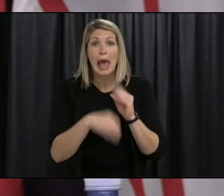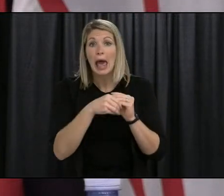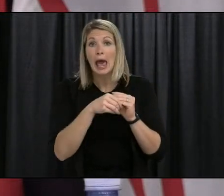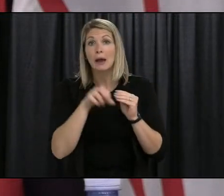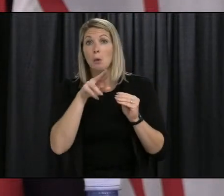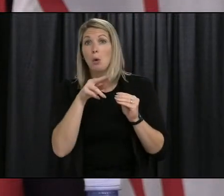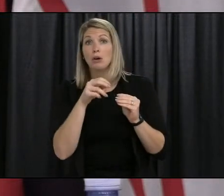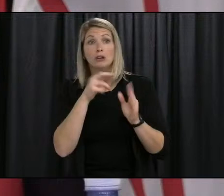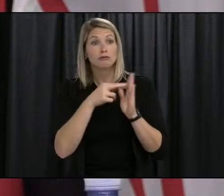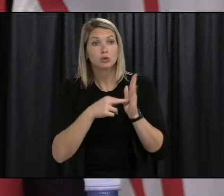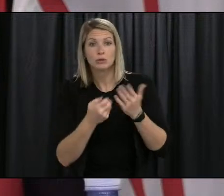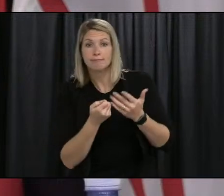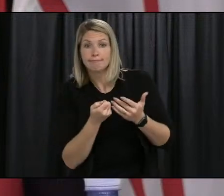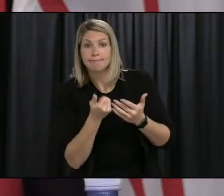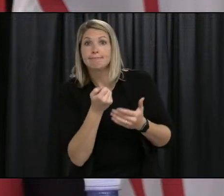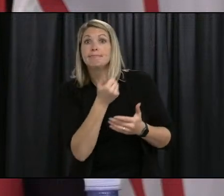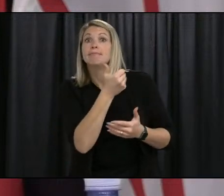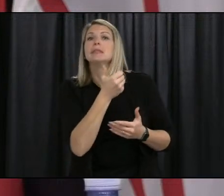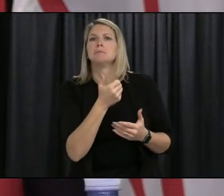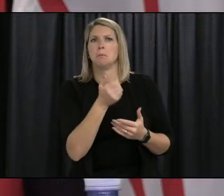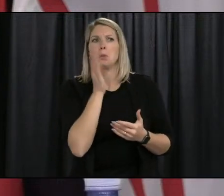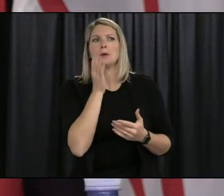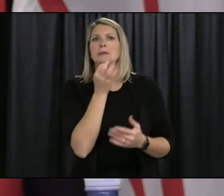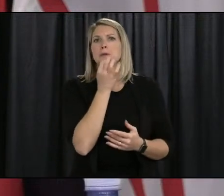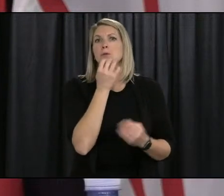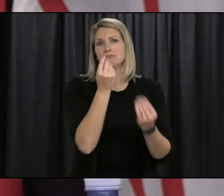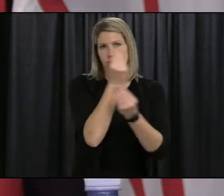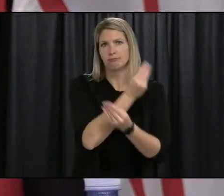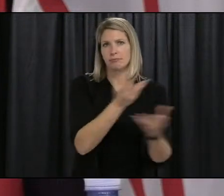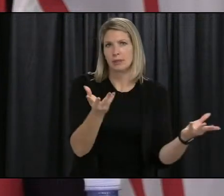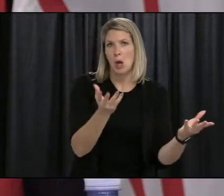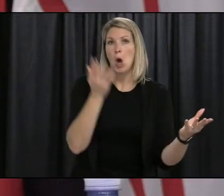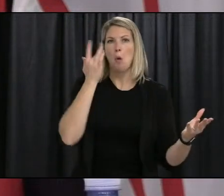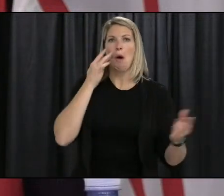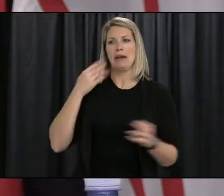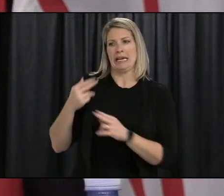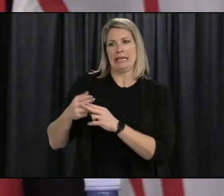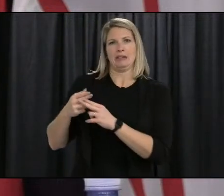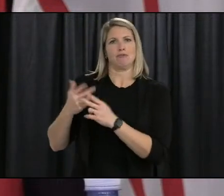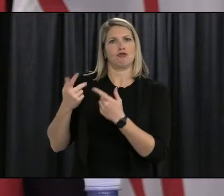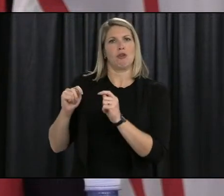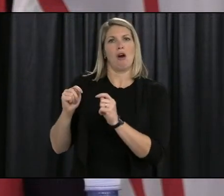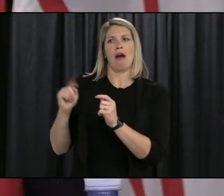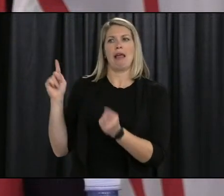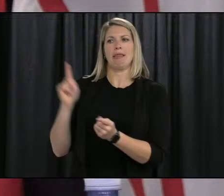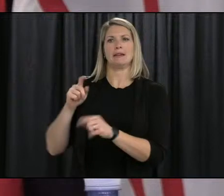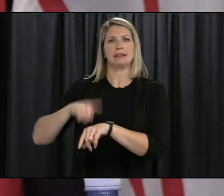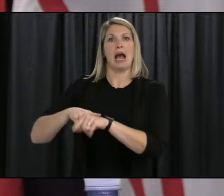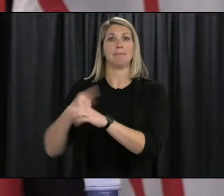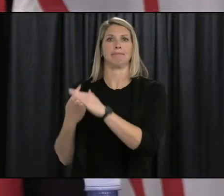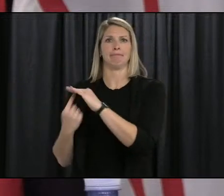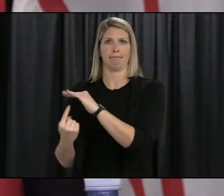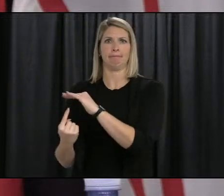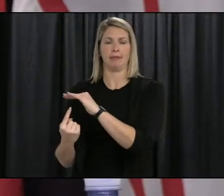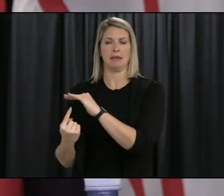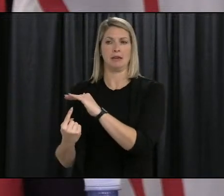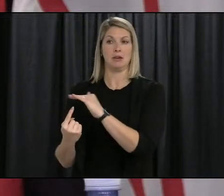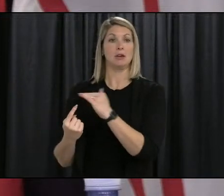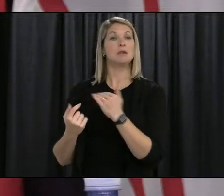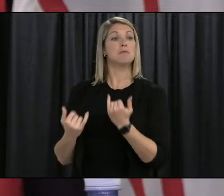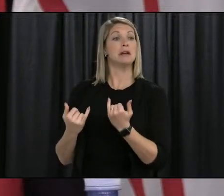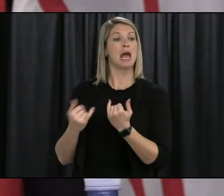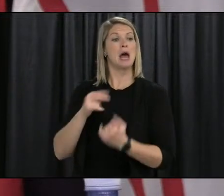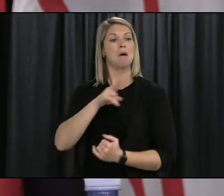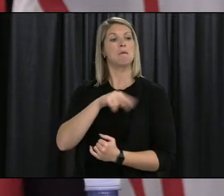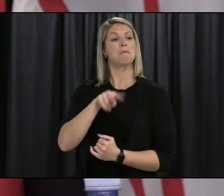that program. Certainly over the duration of the pilot and the analysis period, we haven't seen any concerns that would make us want